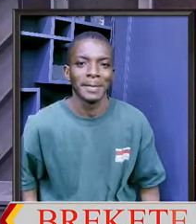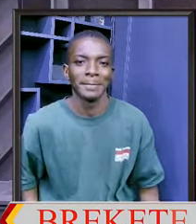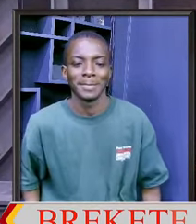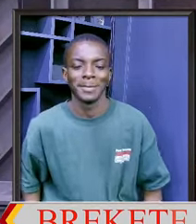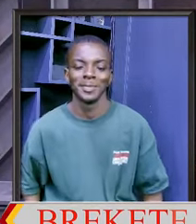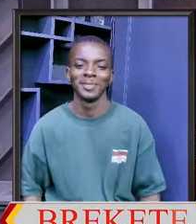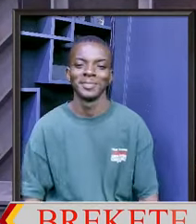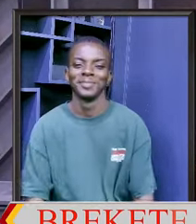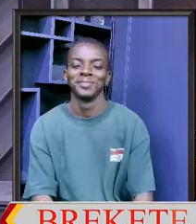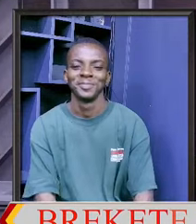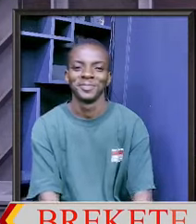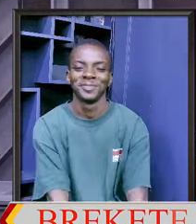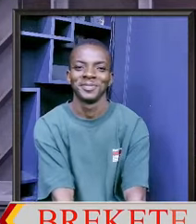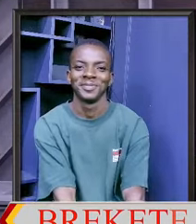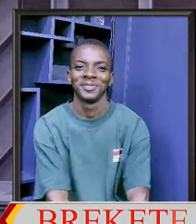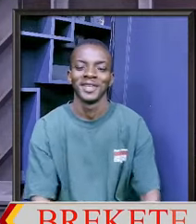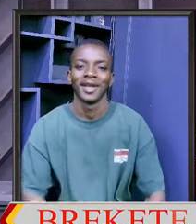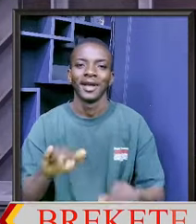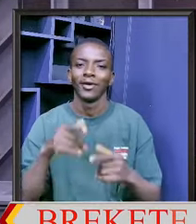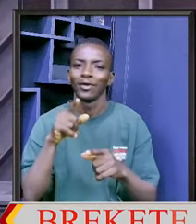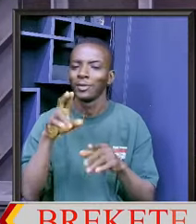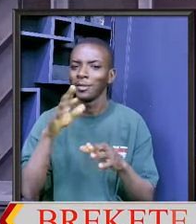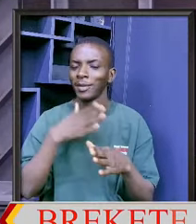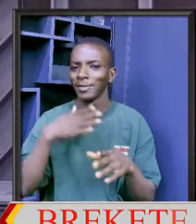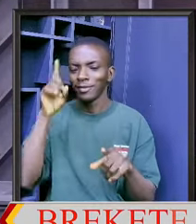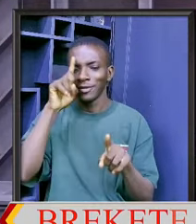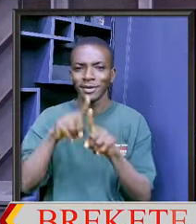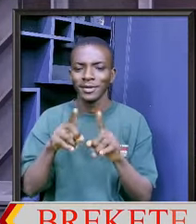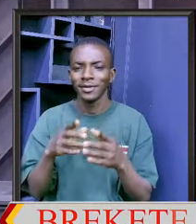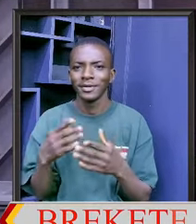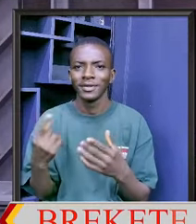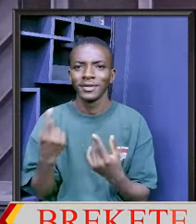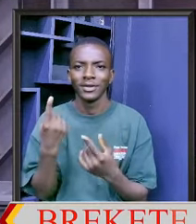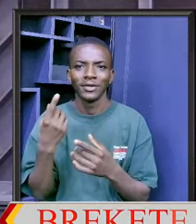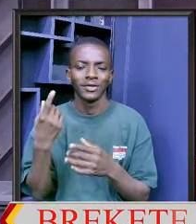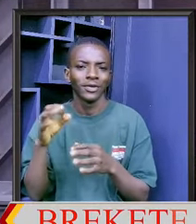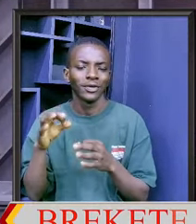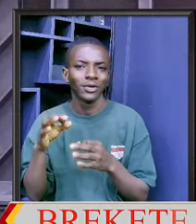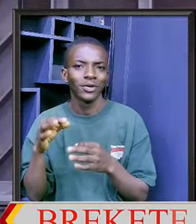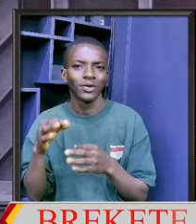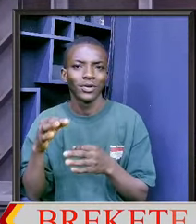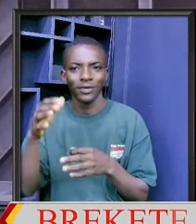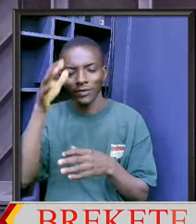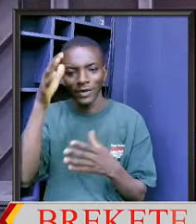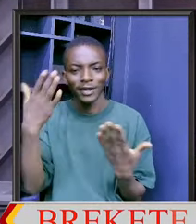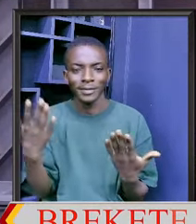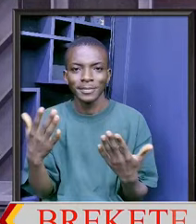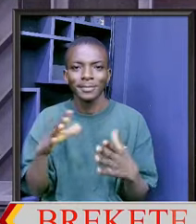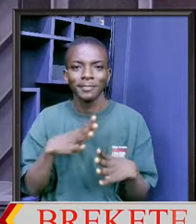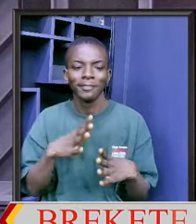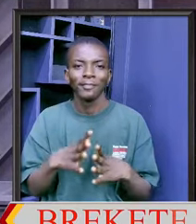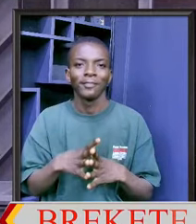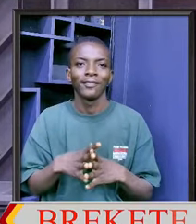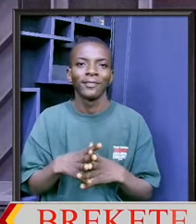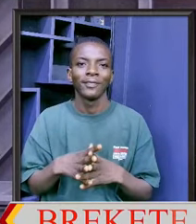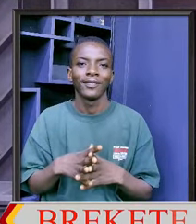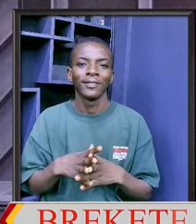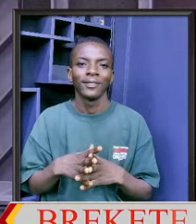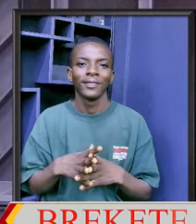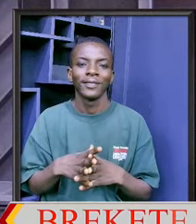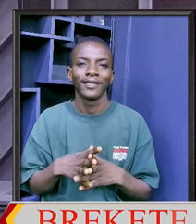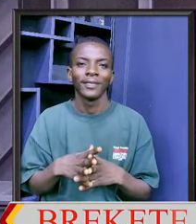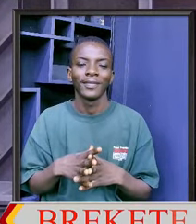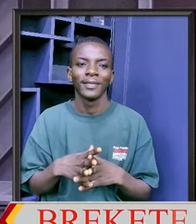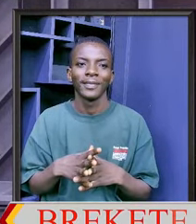why ye? How you doing, my brother? Only for one I do. Allah. Yes,